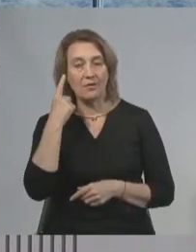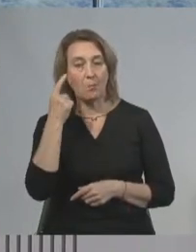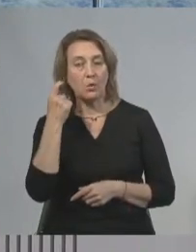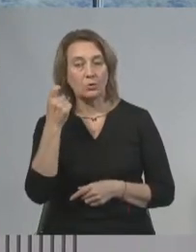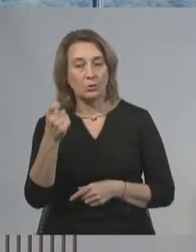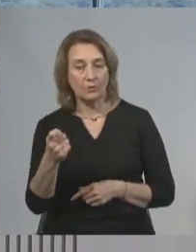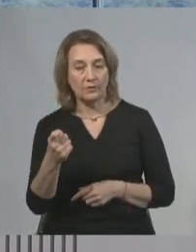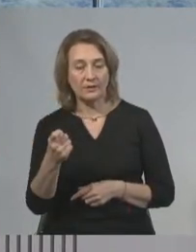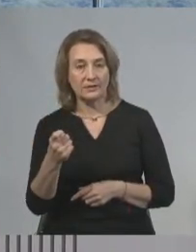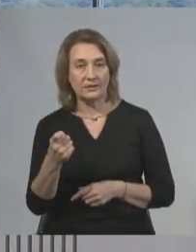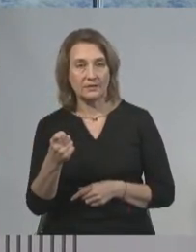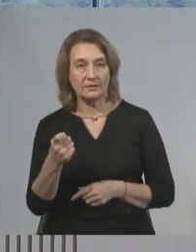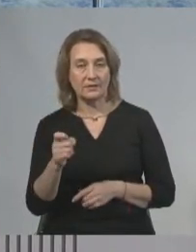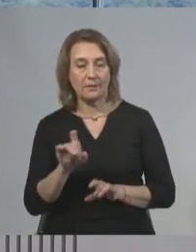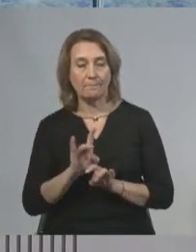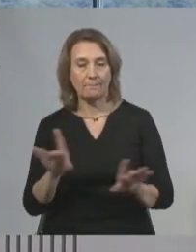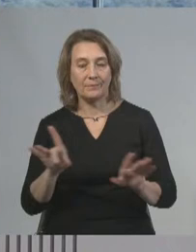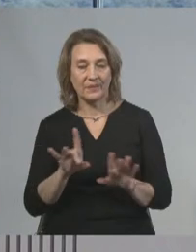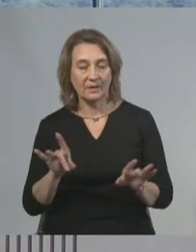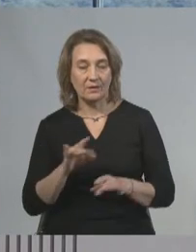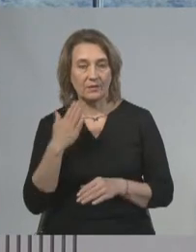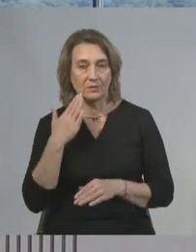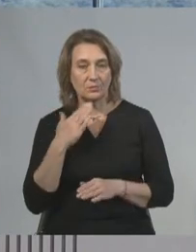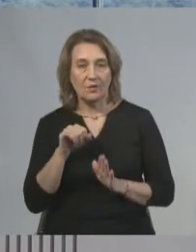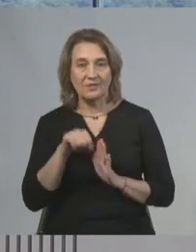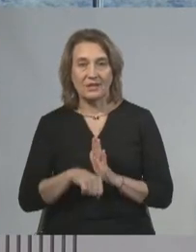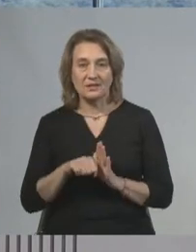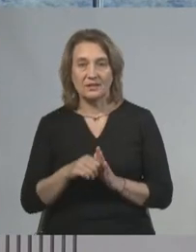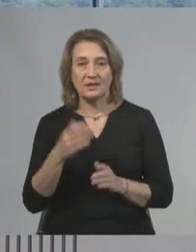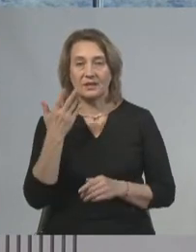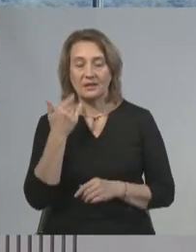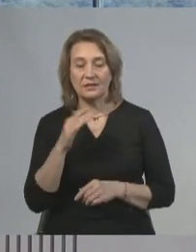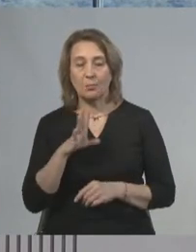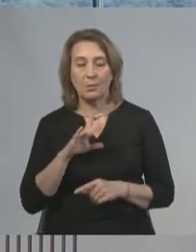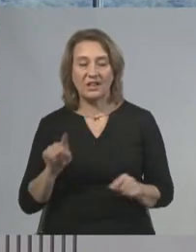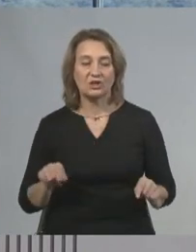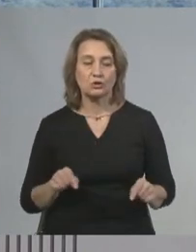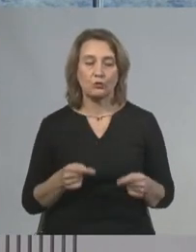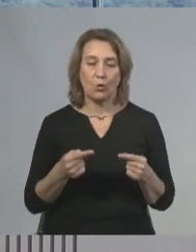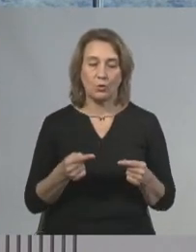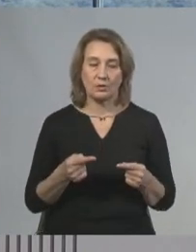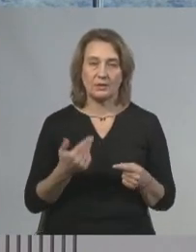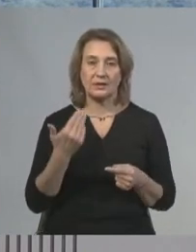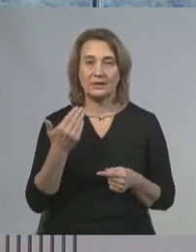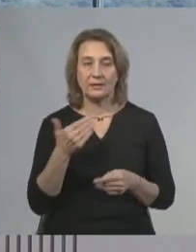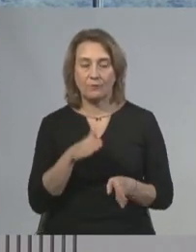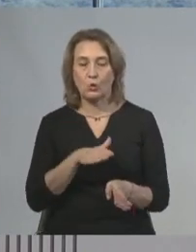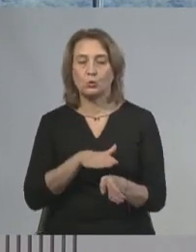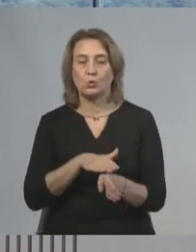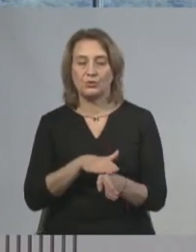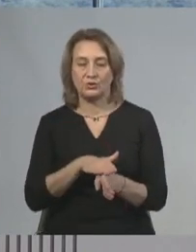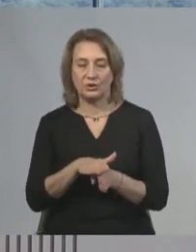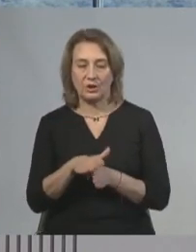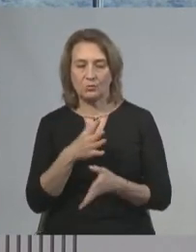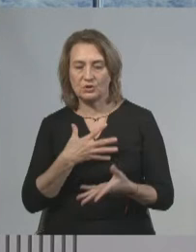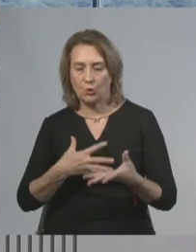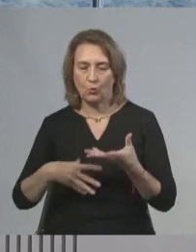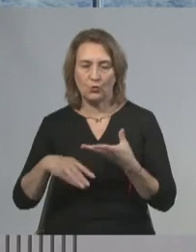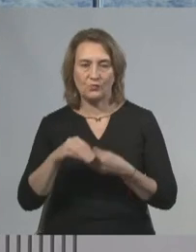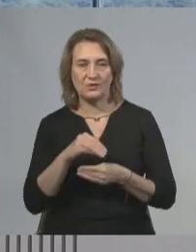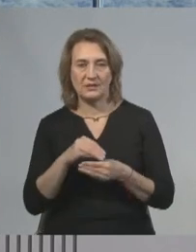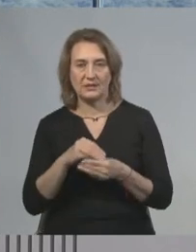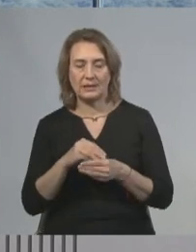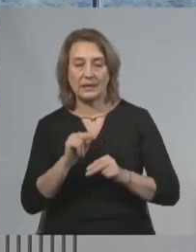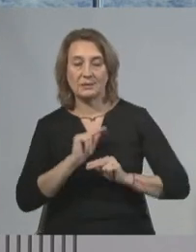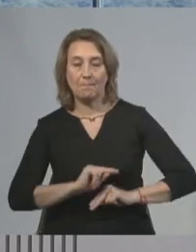you are to report about gender-based violence when was it created and do